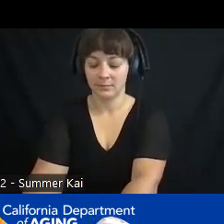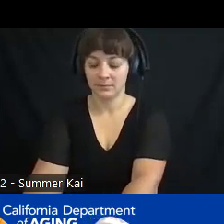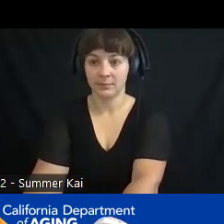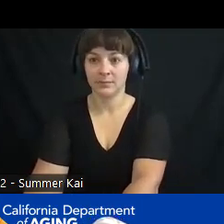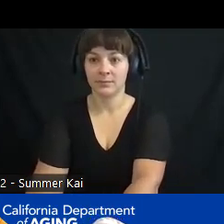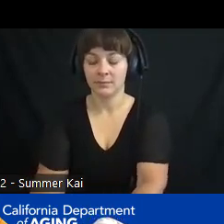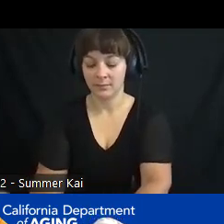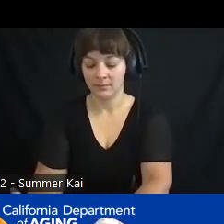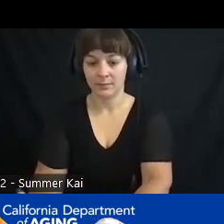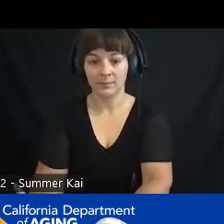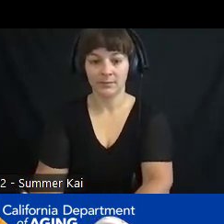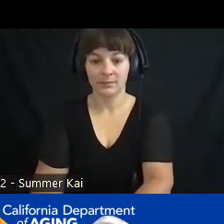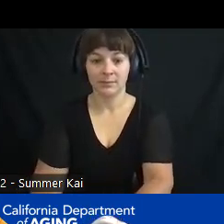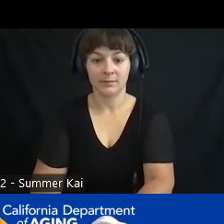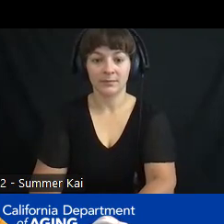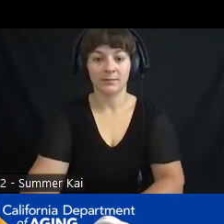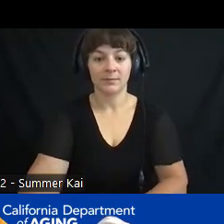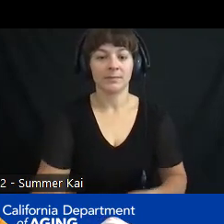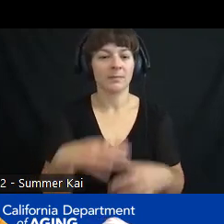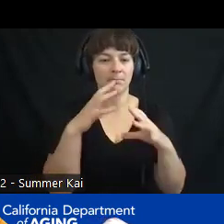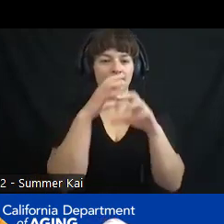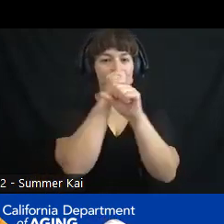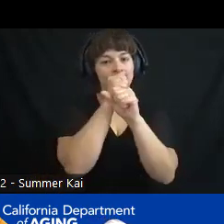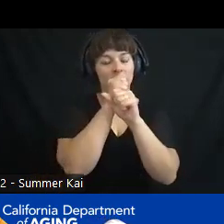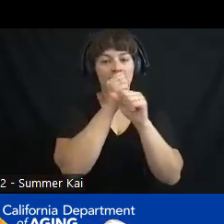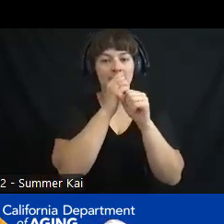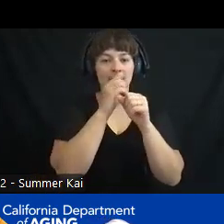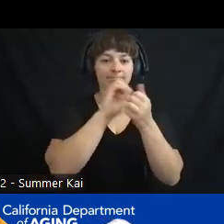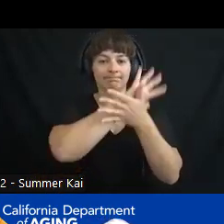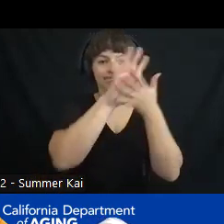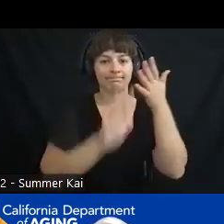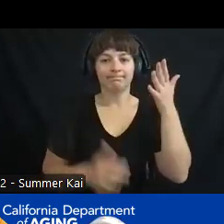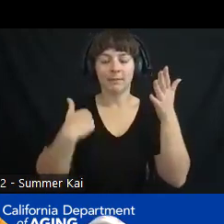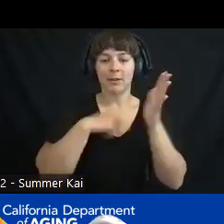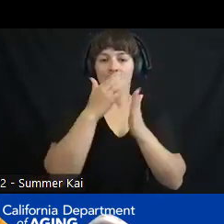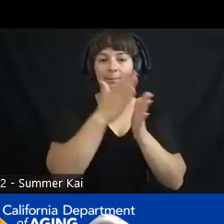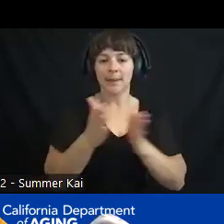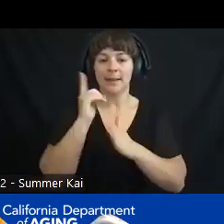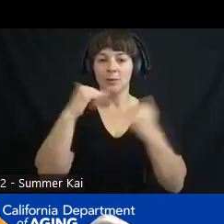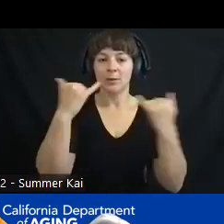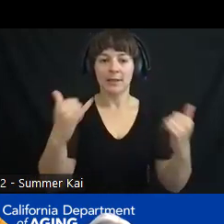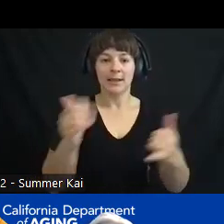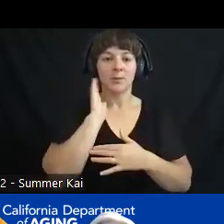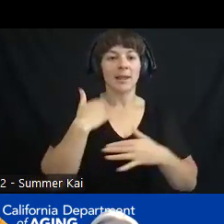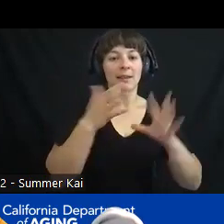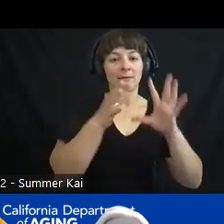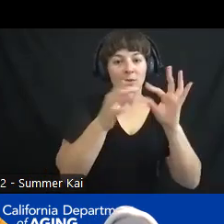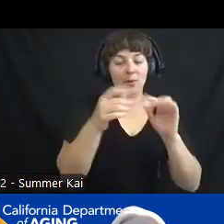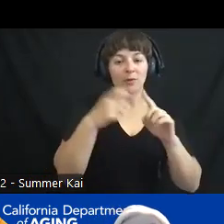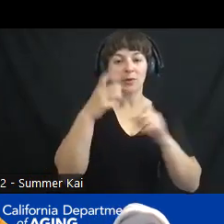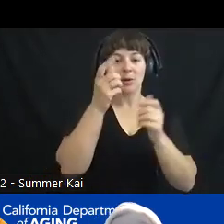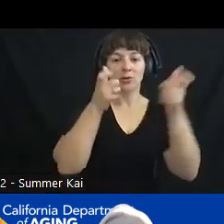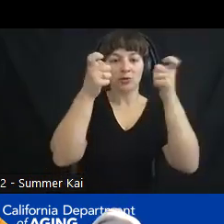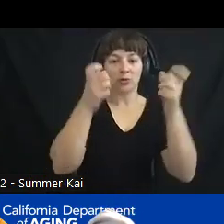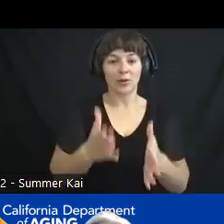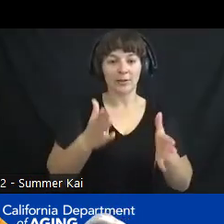and just a brief overview of the agenda. We will have an open remarks from Director Rutledge. We will have